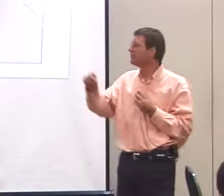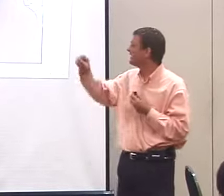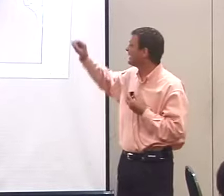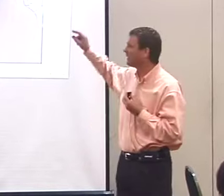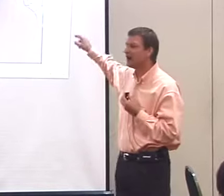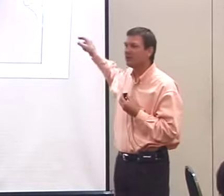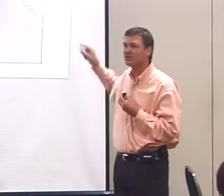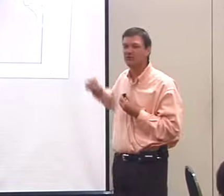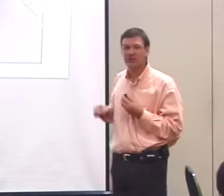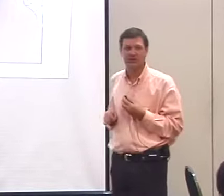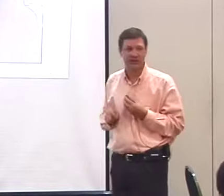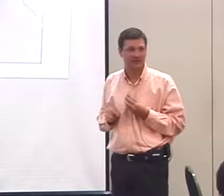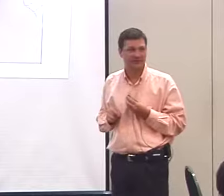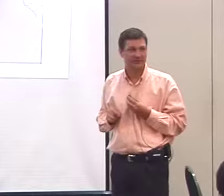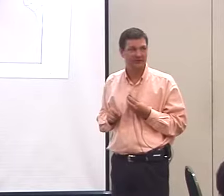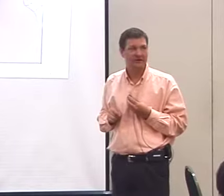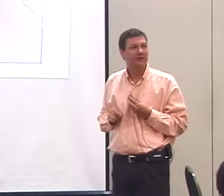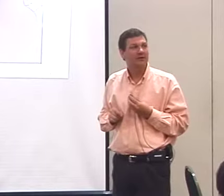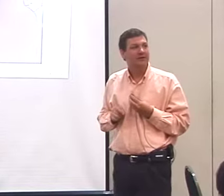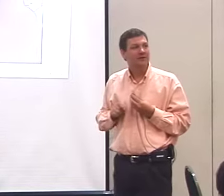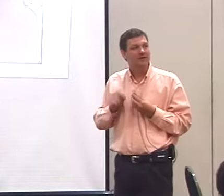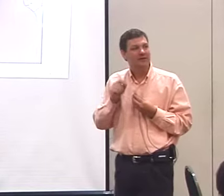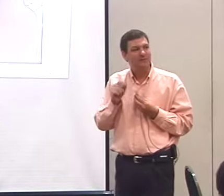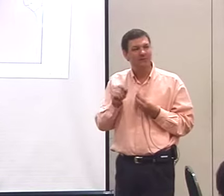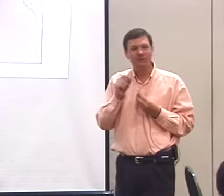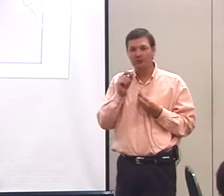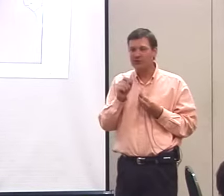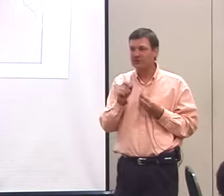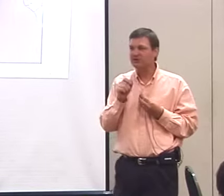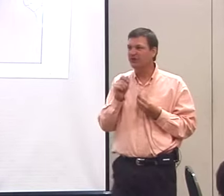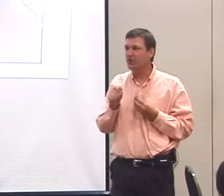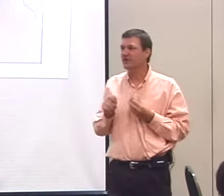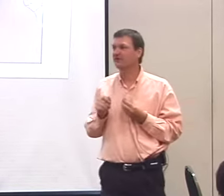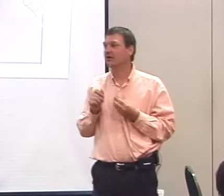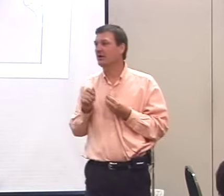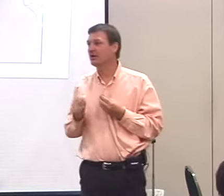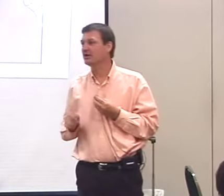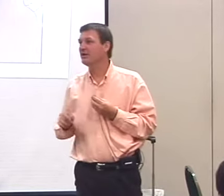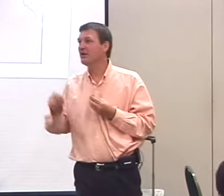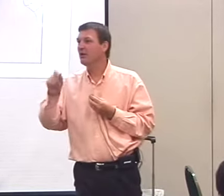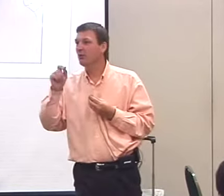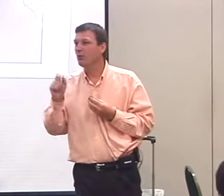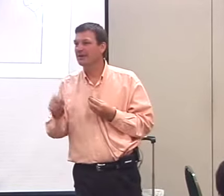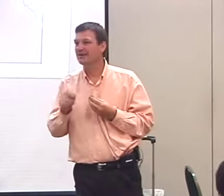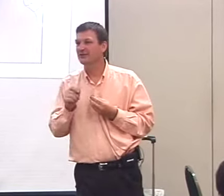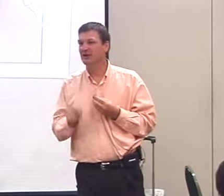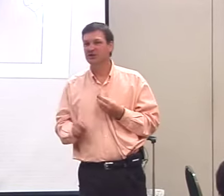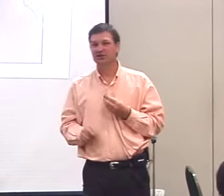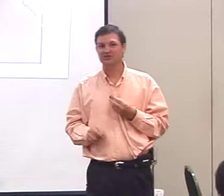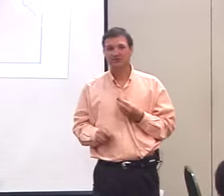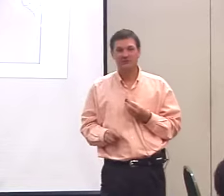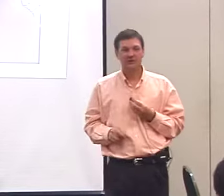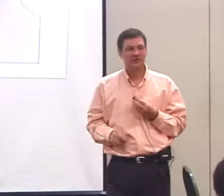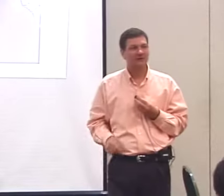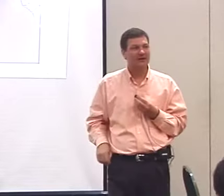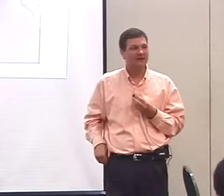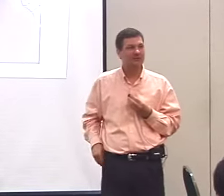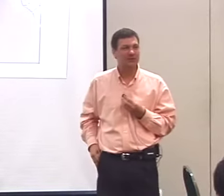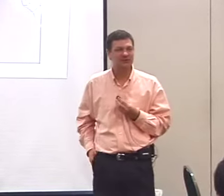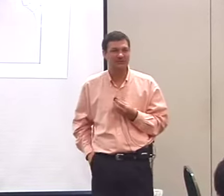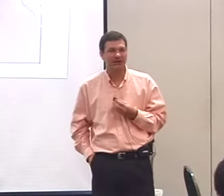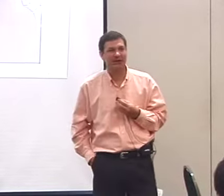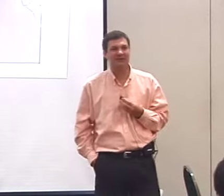to figure out what the function is. Keep your questions focused on what is the function. So if you're